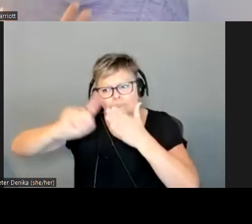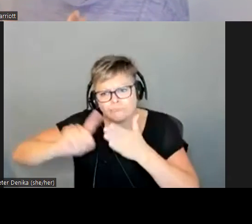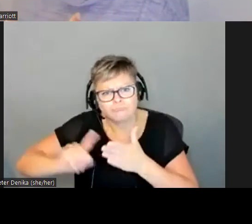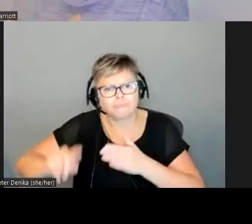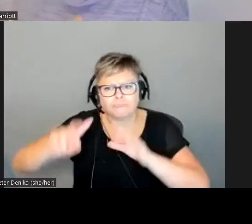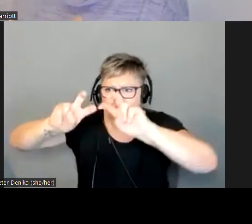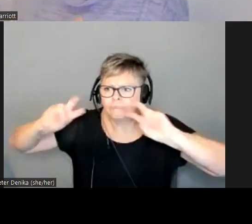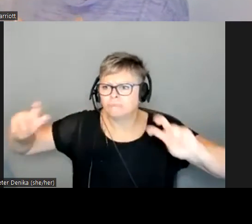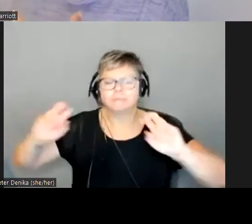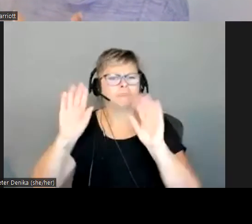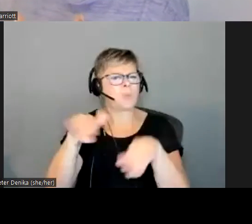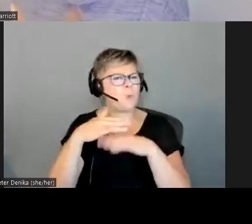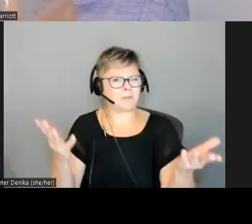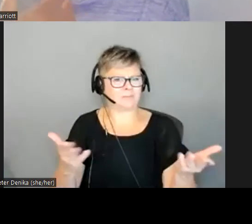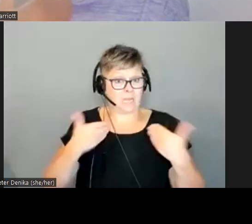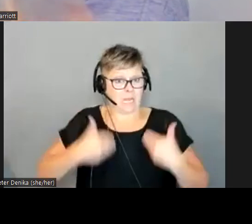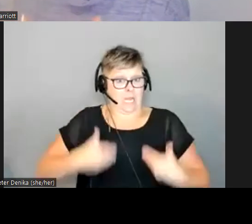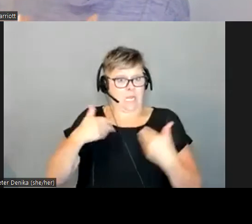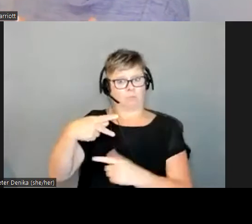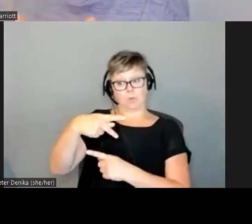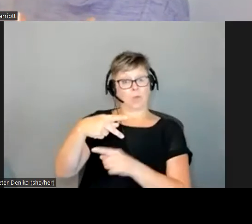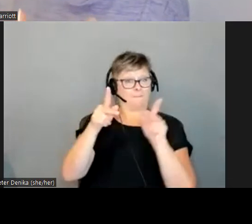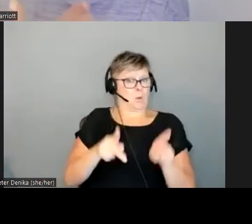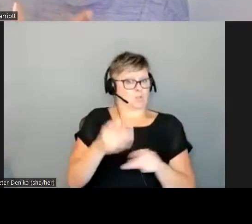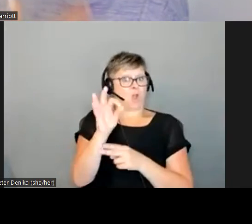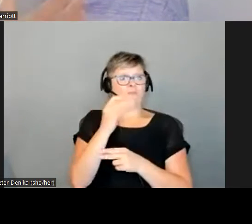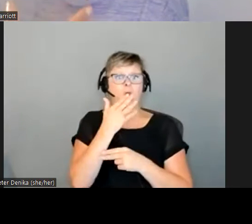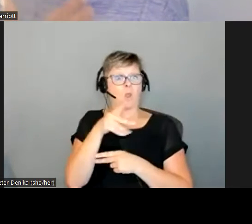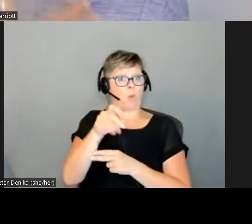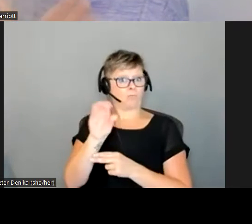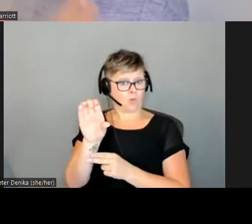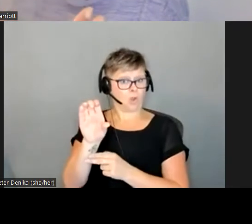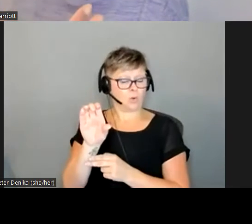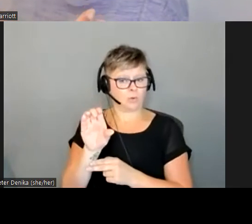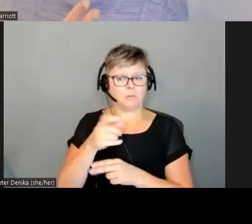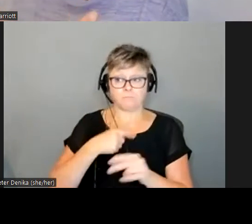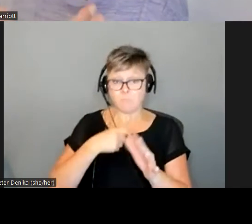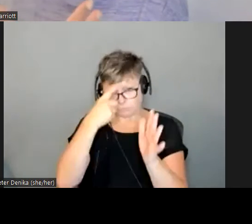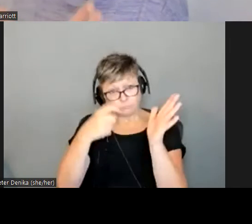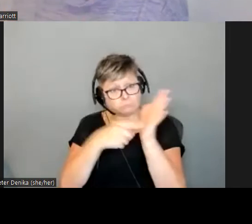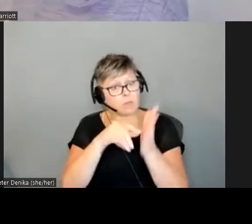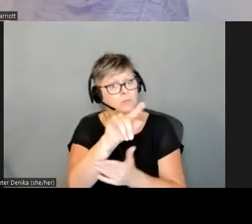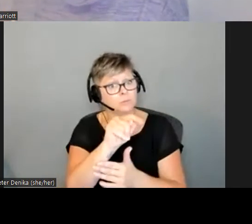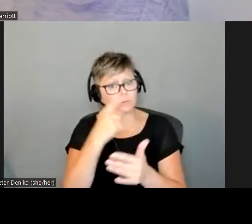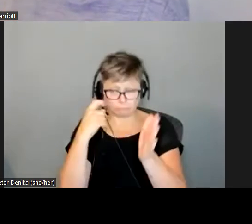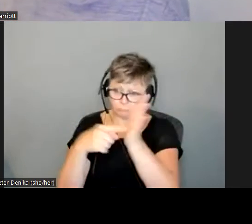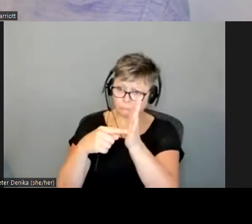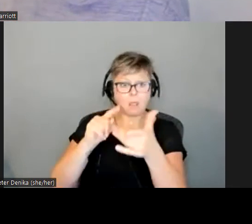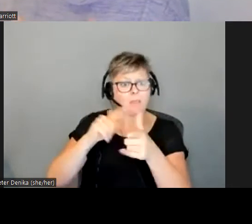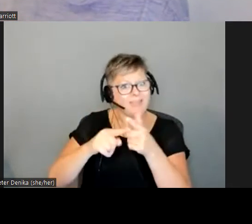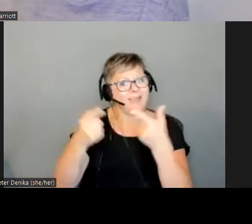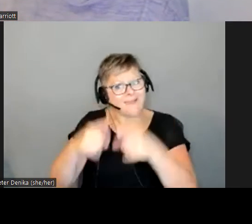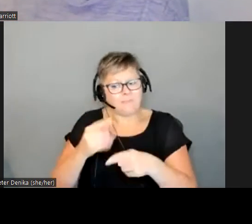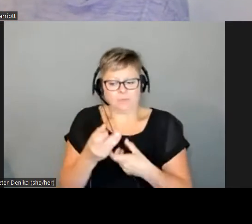being a person of color, I acknowledge. I think this is what helps trust be built, is